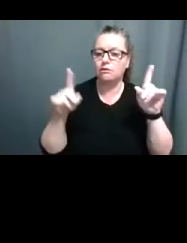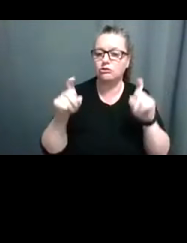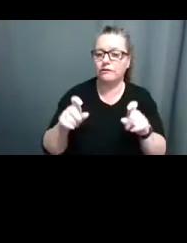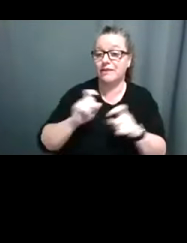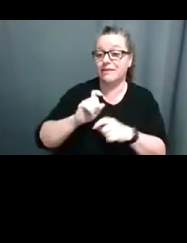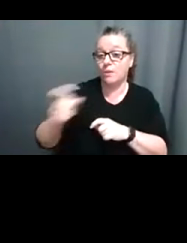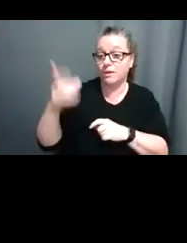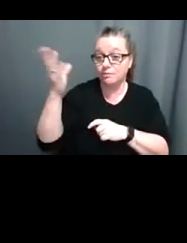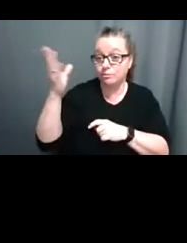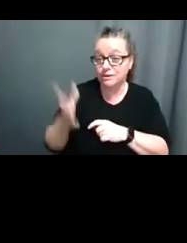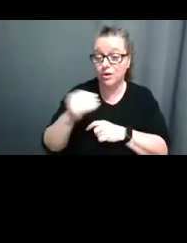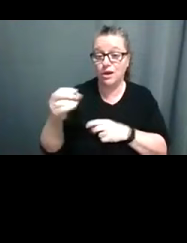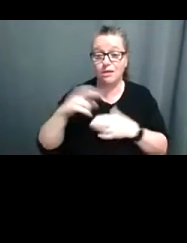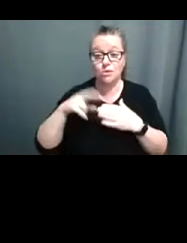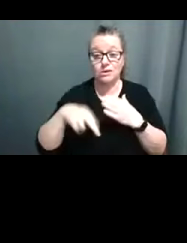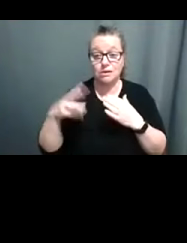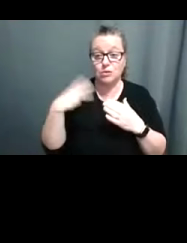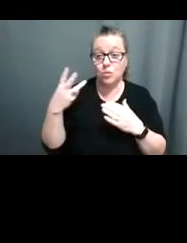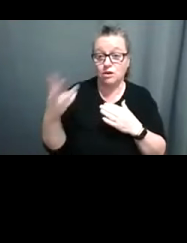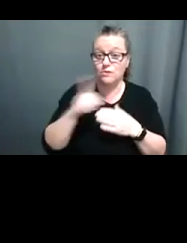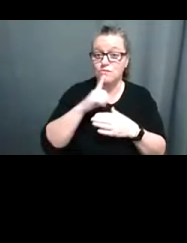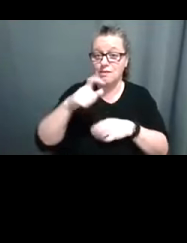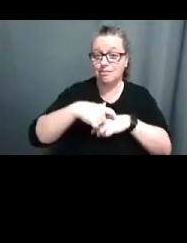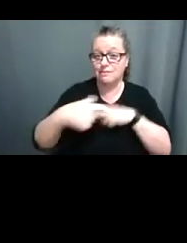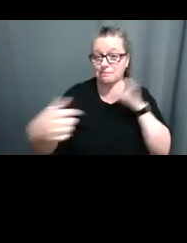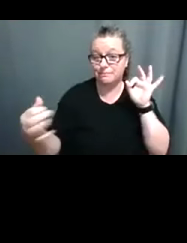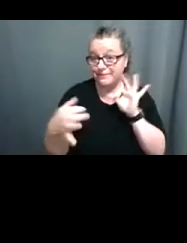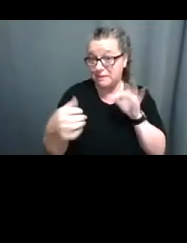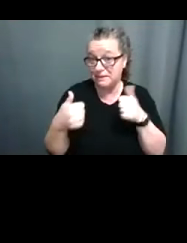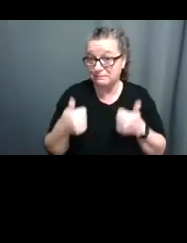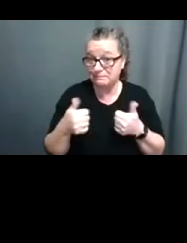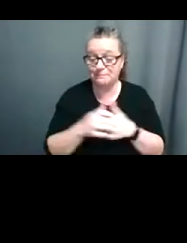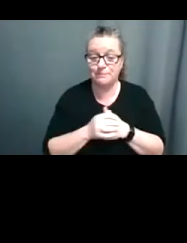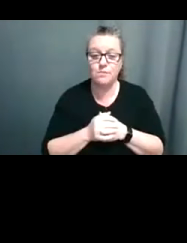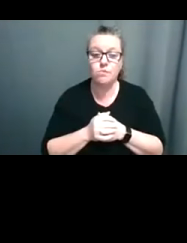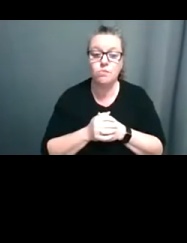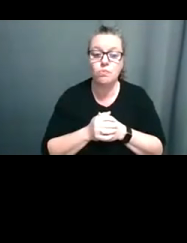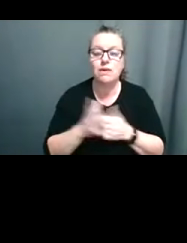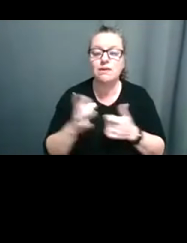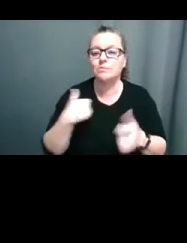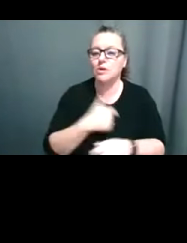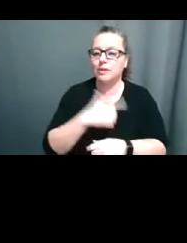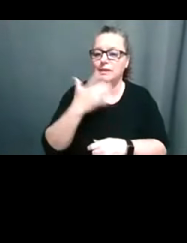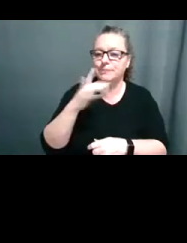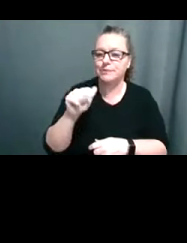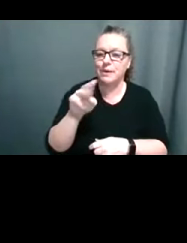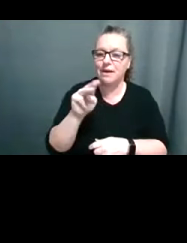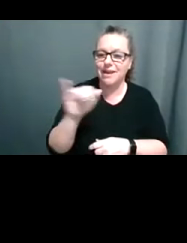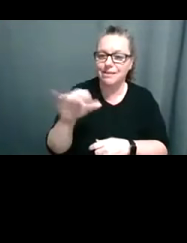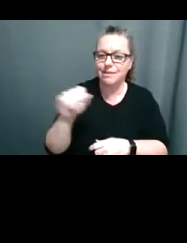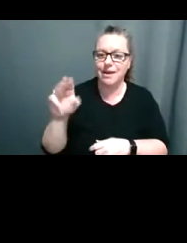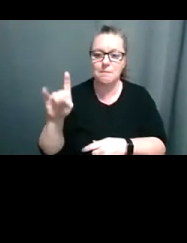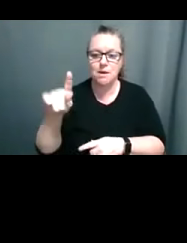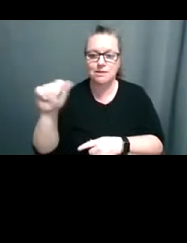and Results Washington with great real-time feedback. Well, we are so fortunate to have Amy and Montana with